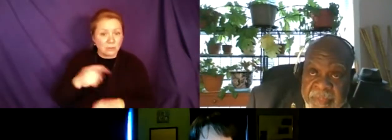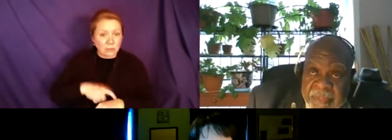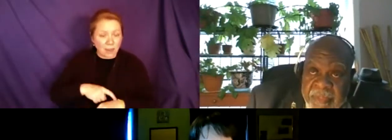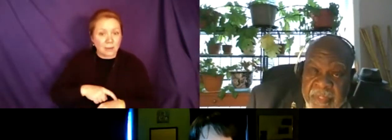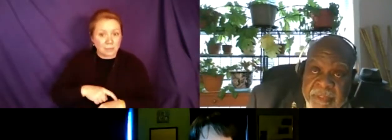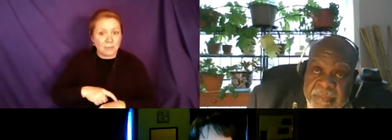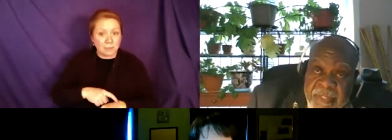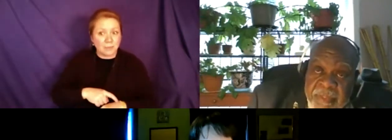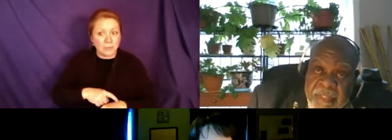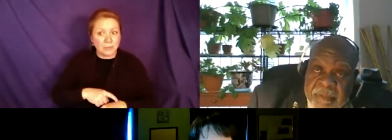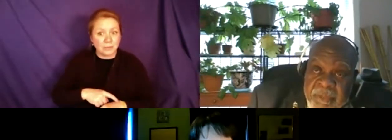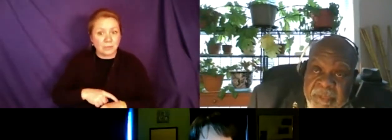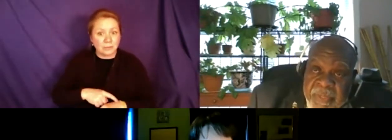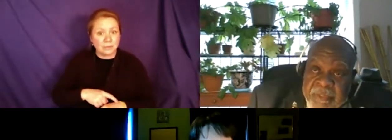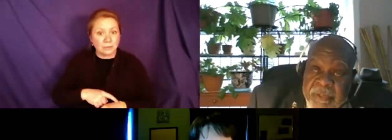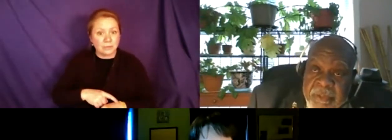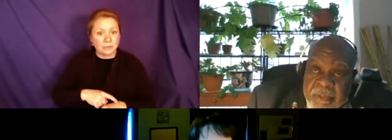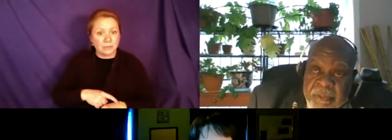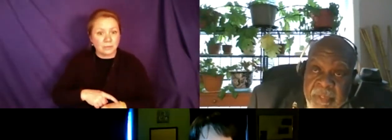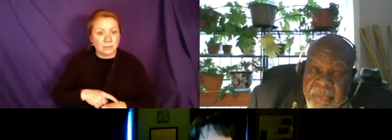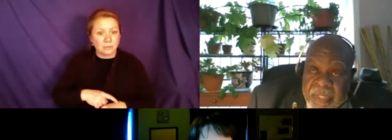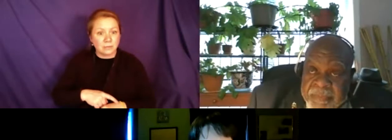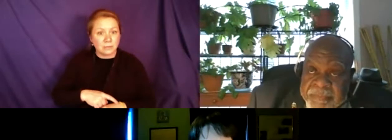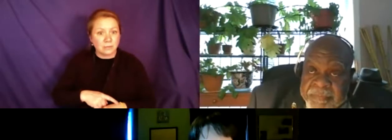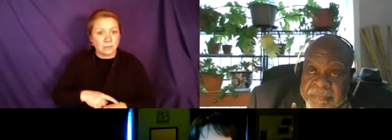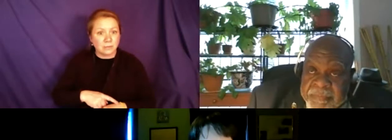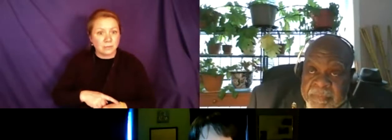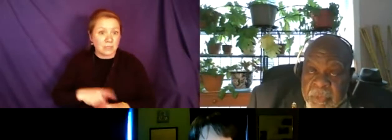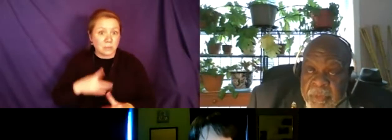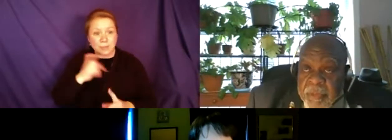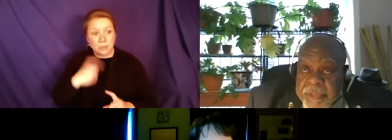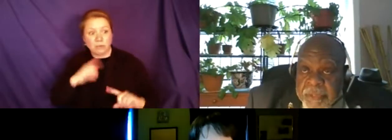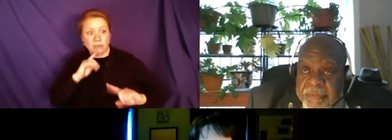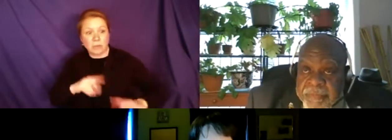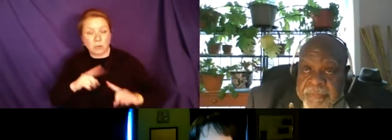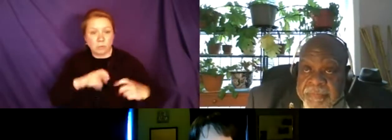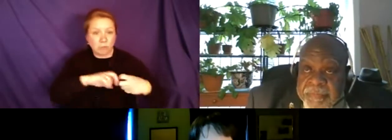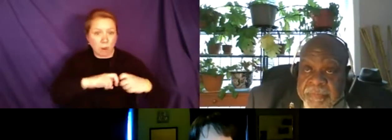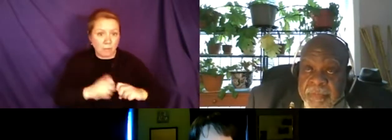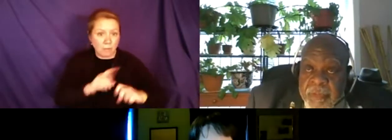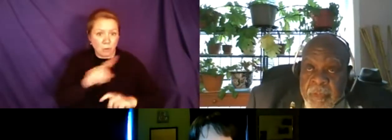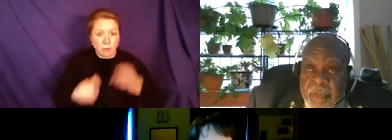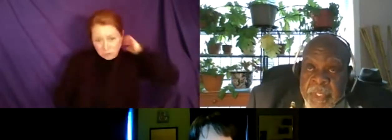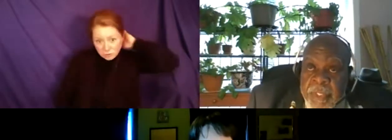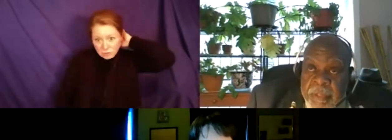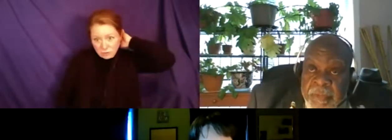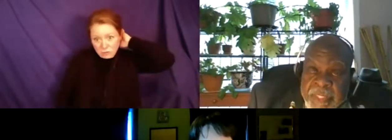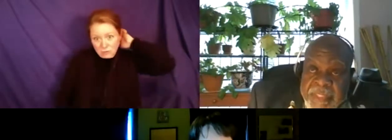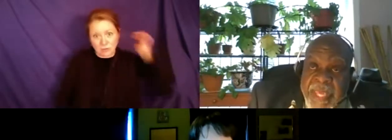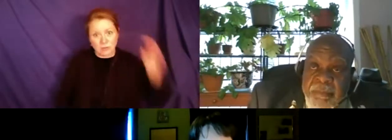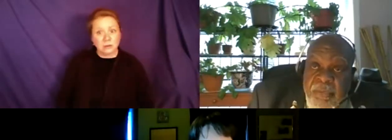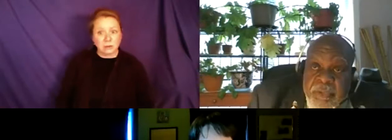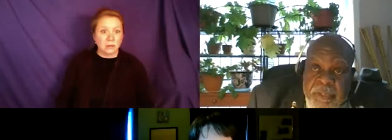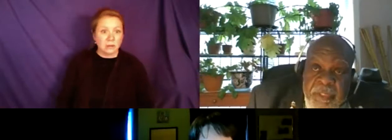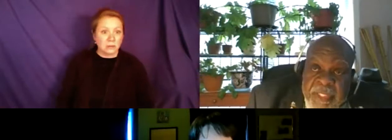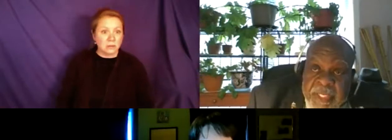time, it's been in response to a problem or a question. So, you know, it's